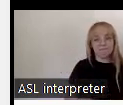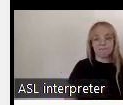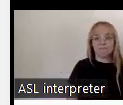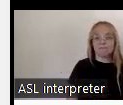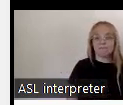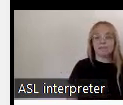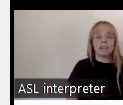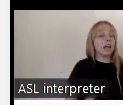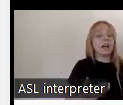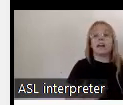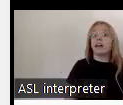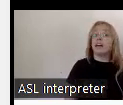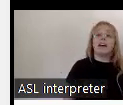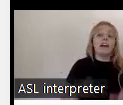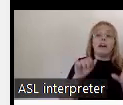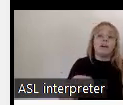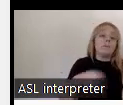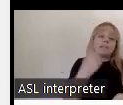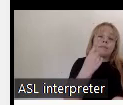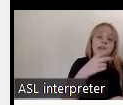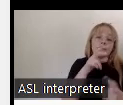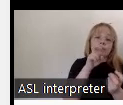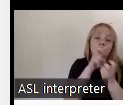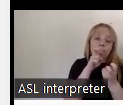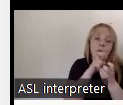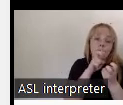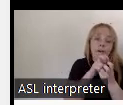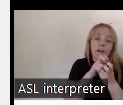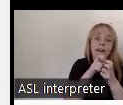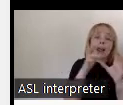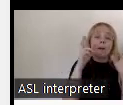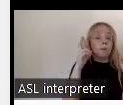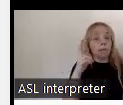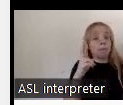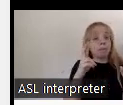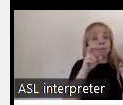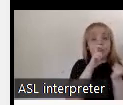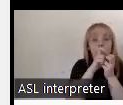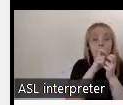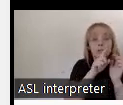It could be something as simple as a squirrel, and let's hope that squirrel goes away.